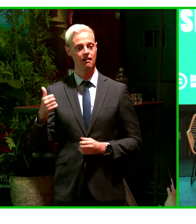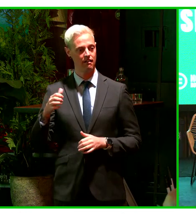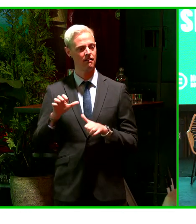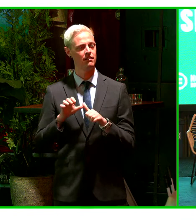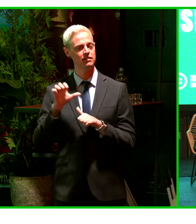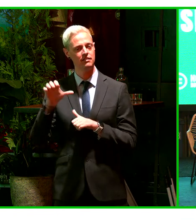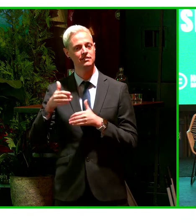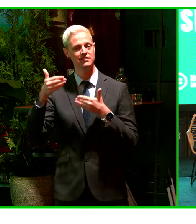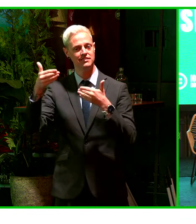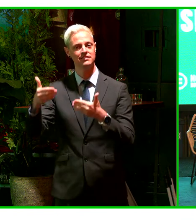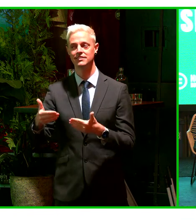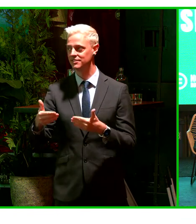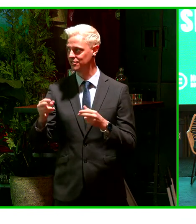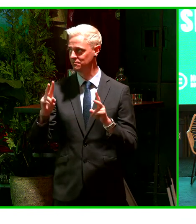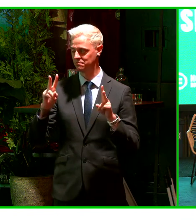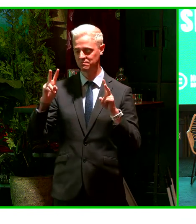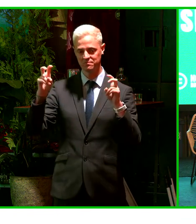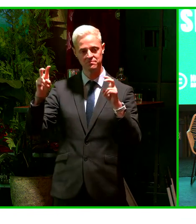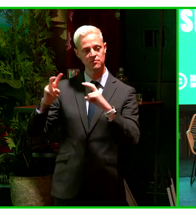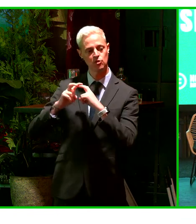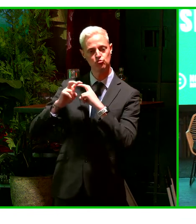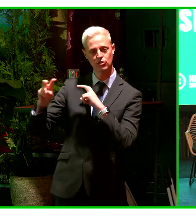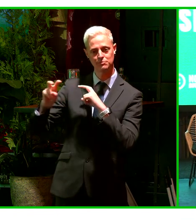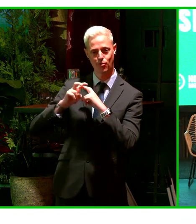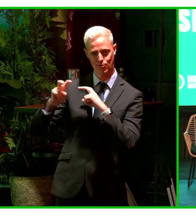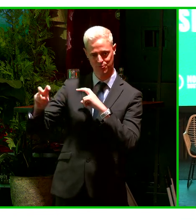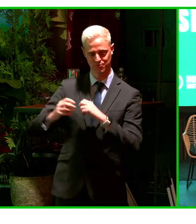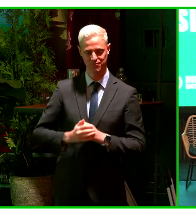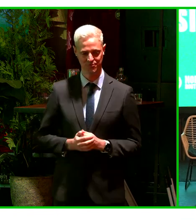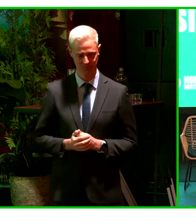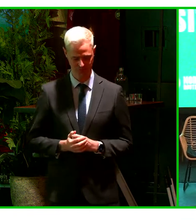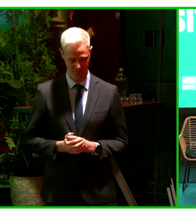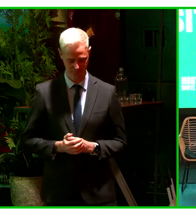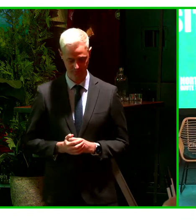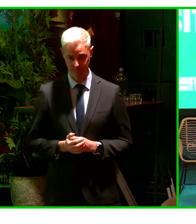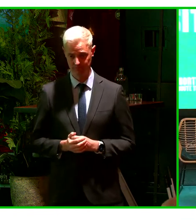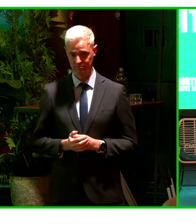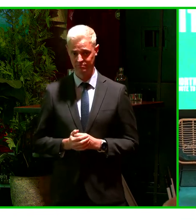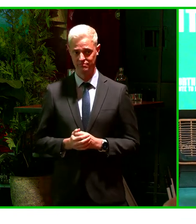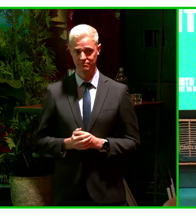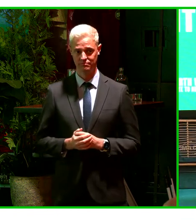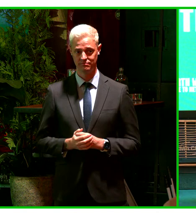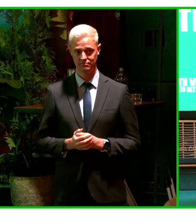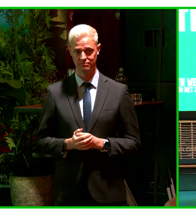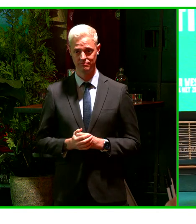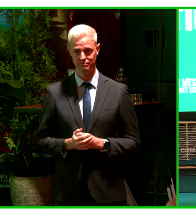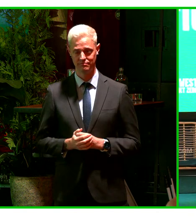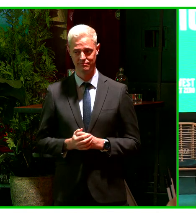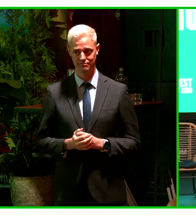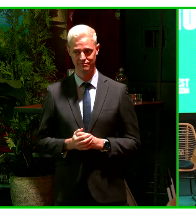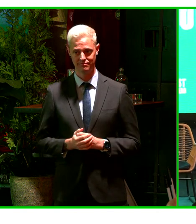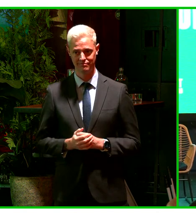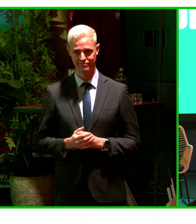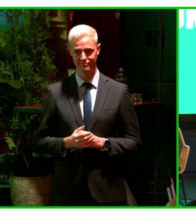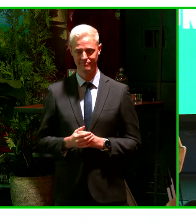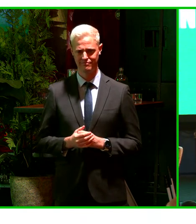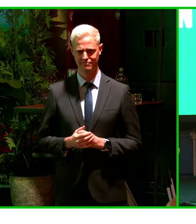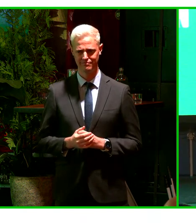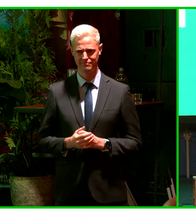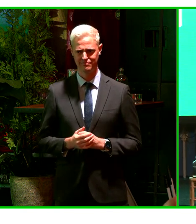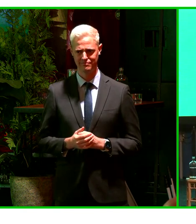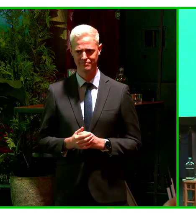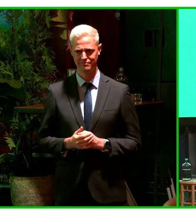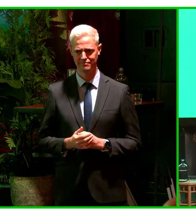The next session is going to be looking at transport, and obviously we've had Andy and the leaders just there talking. I see you